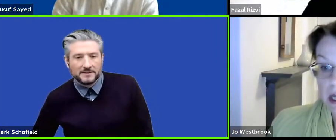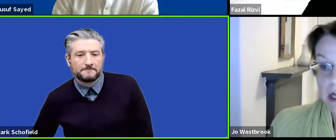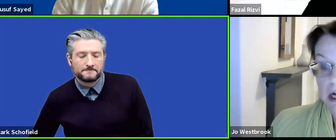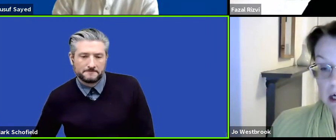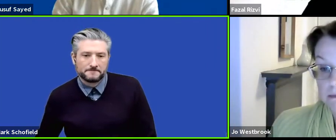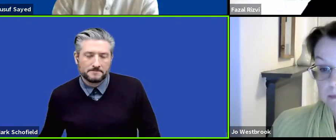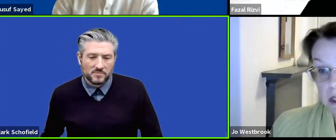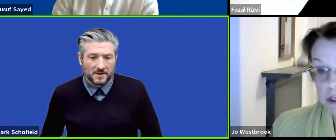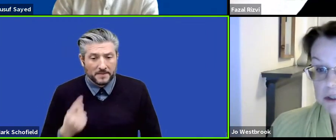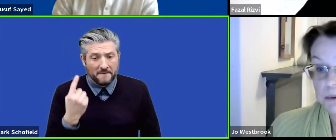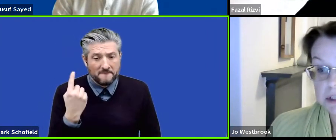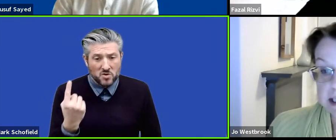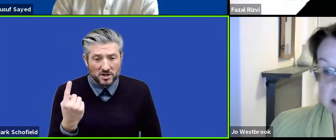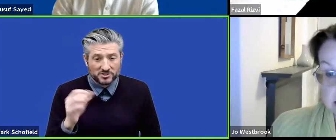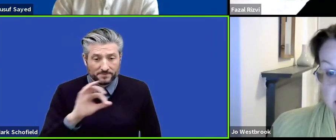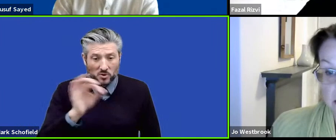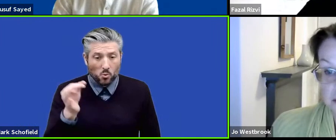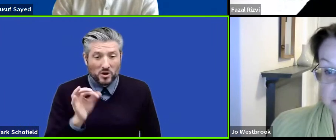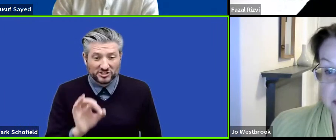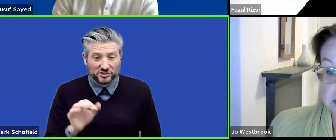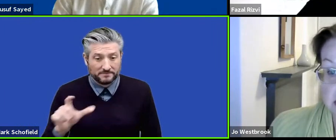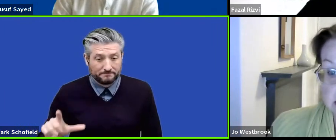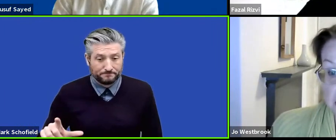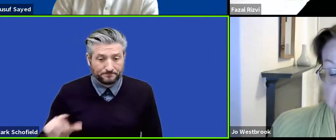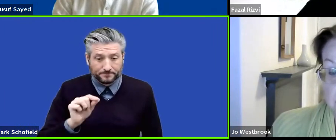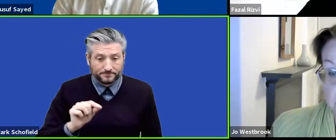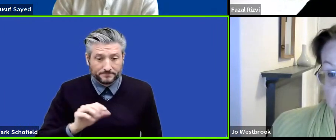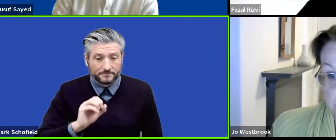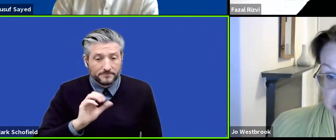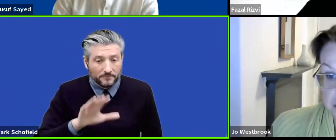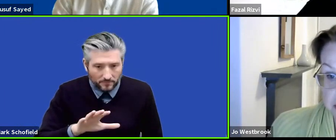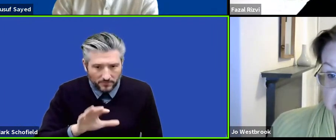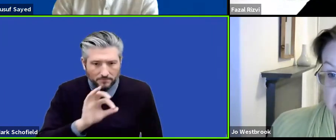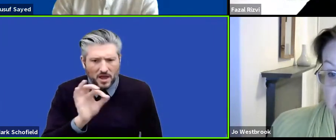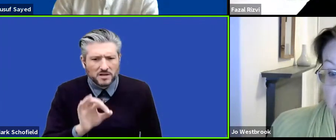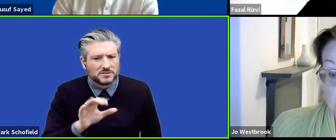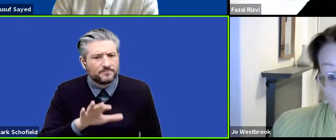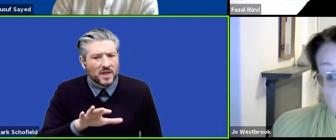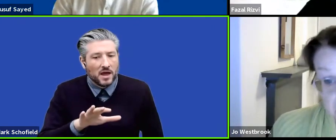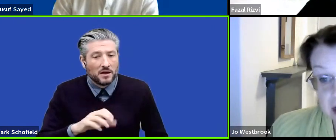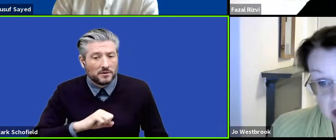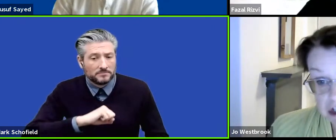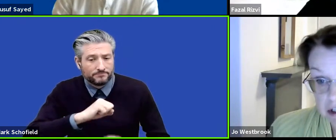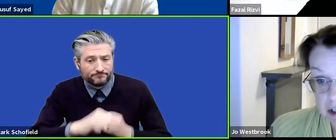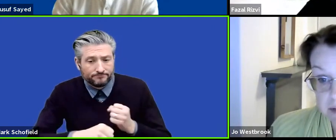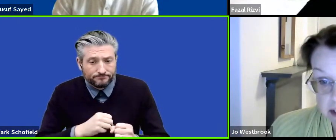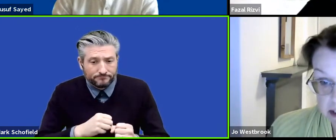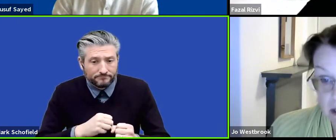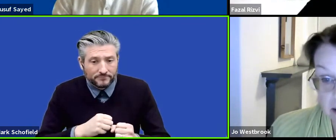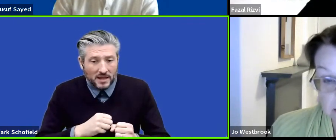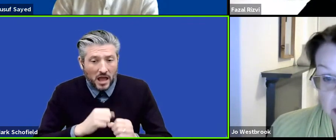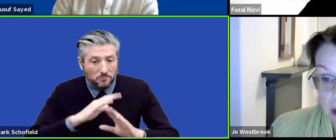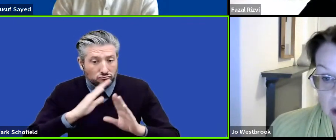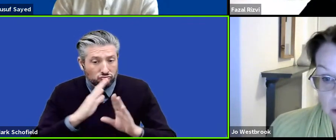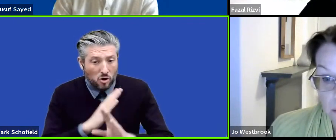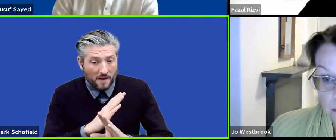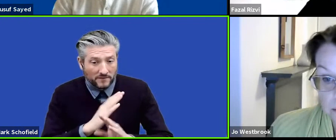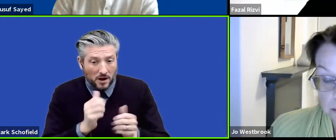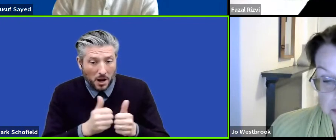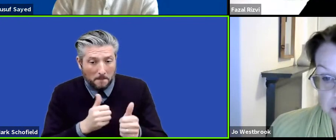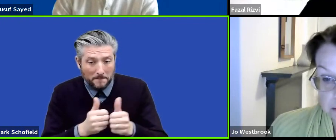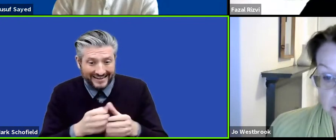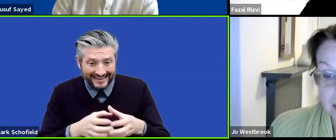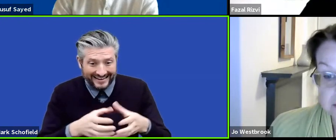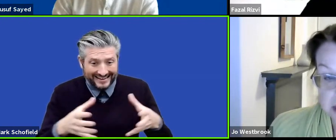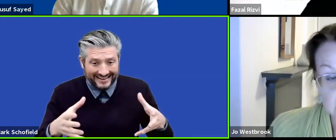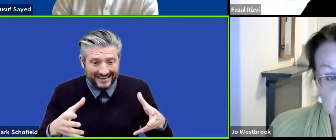Cobos. To what extent could privatization be an opportunity for education in this time,